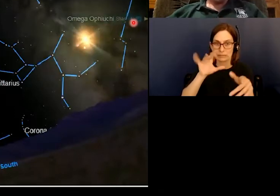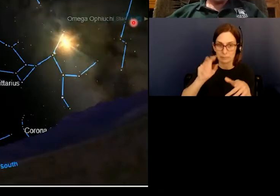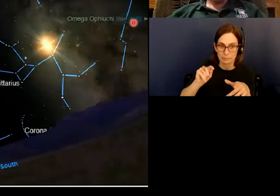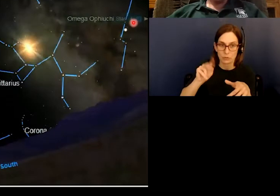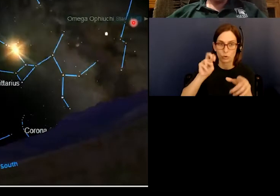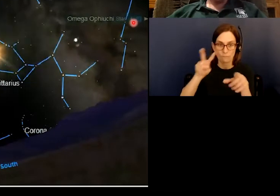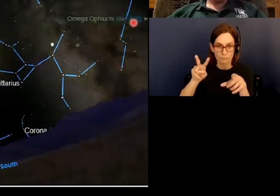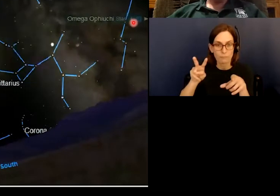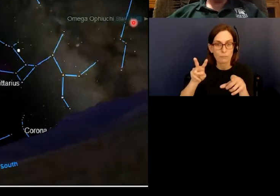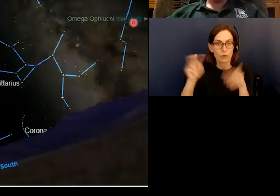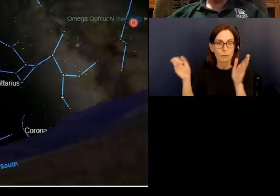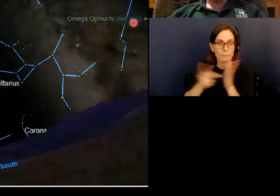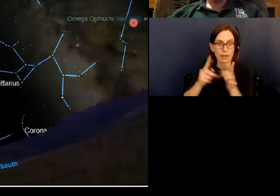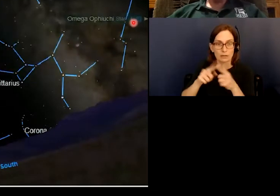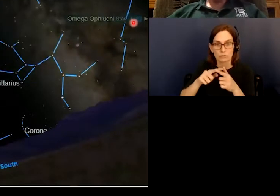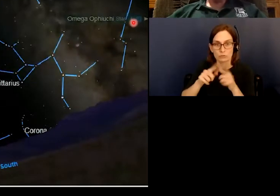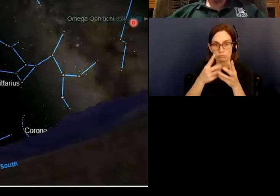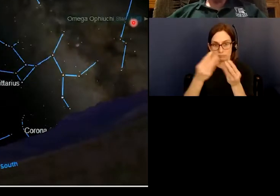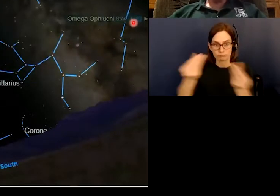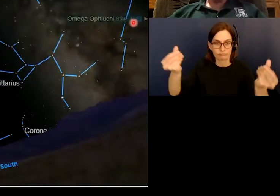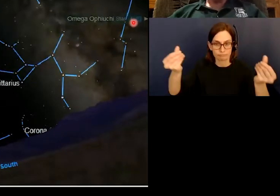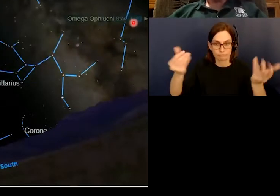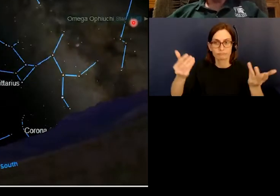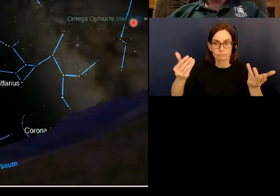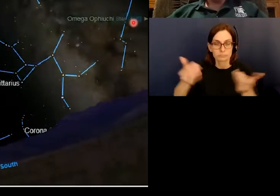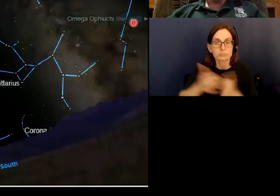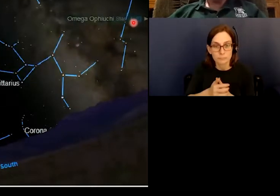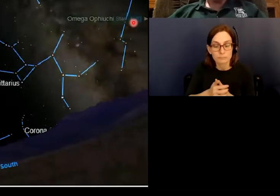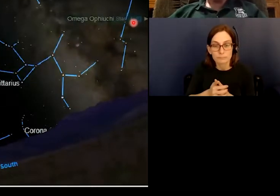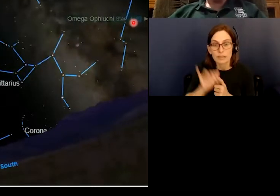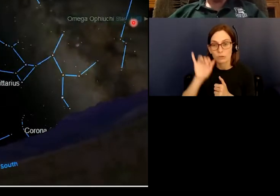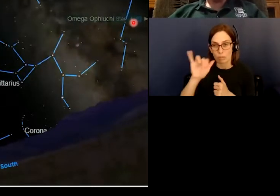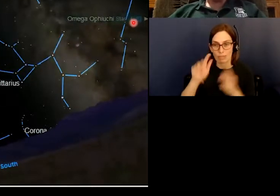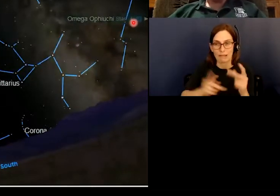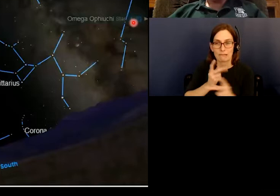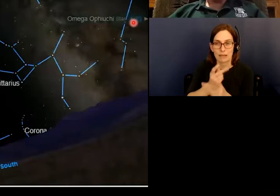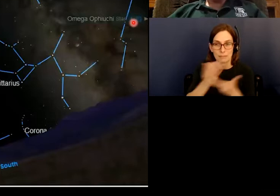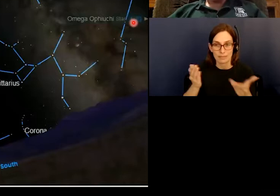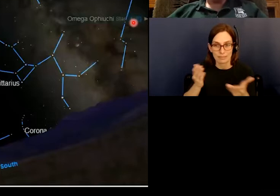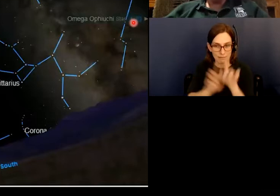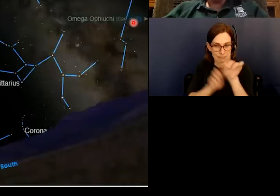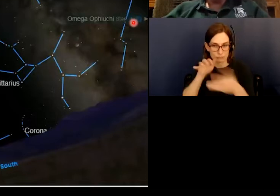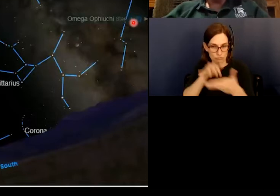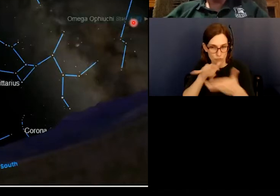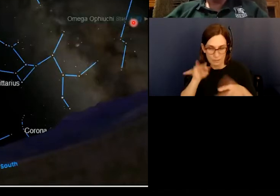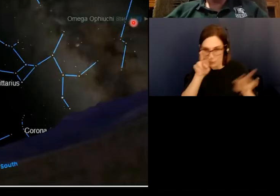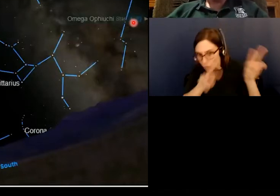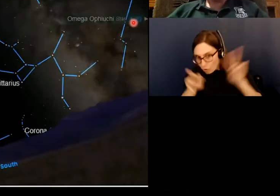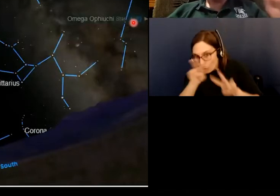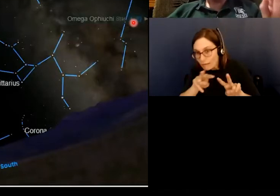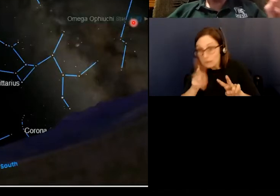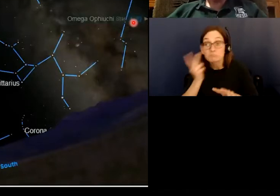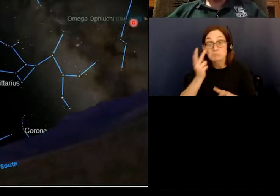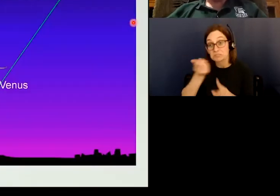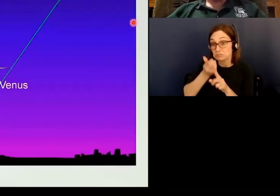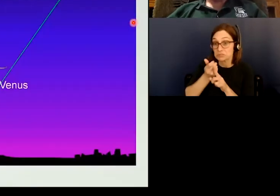returns back to prograde and is gone. So that's the kind of thing that astronomers get to look at. And you can see that yourself with your